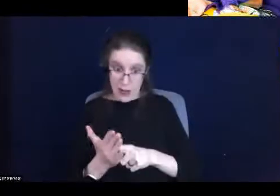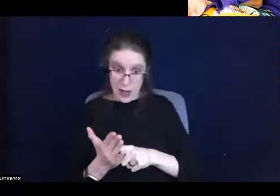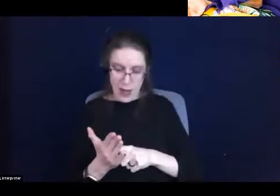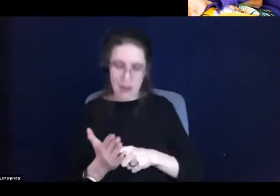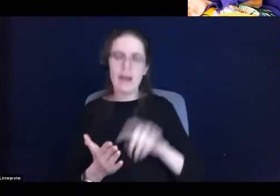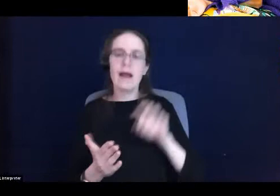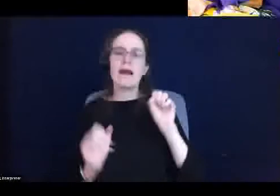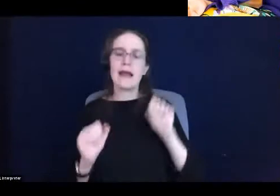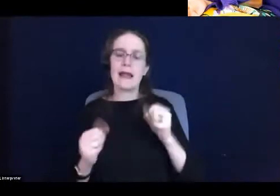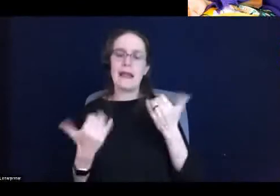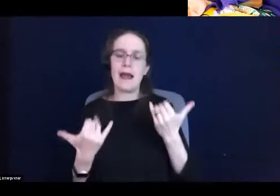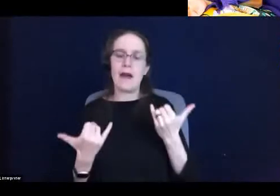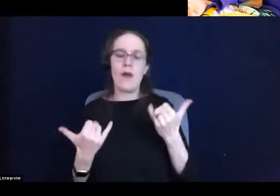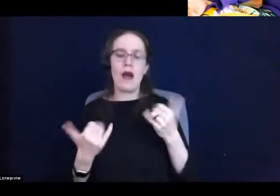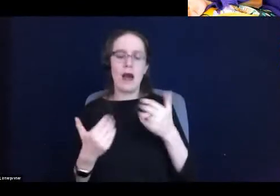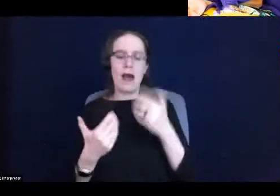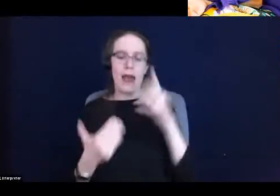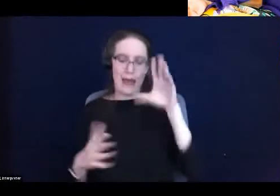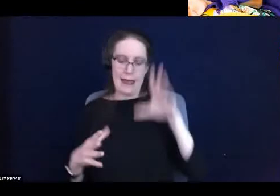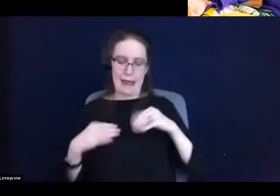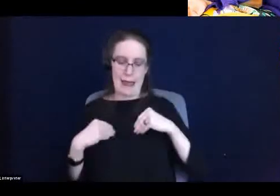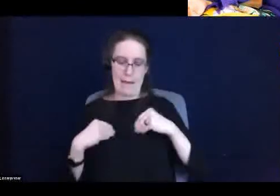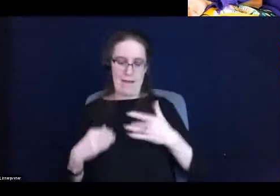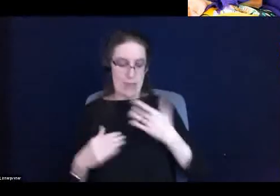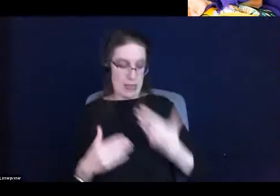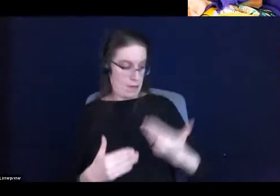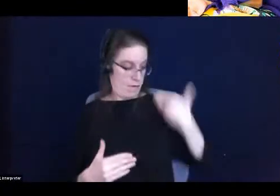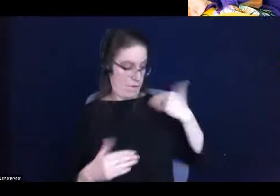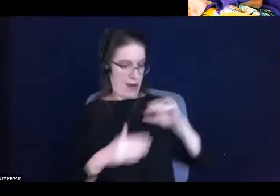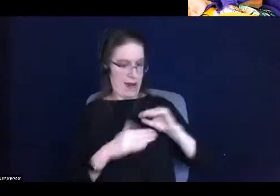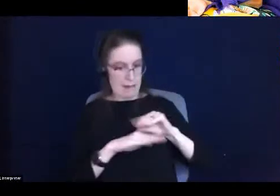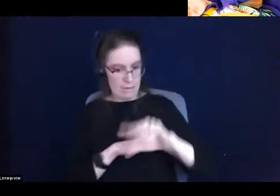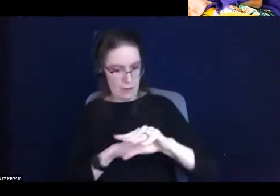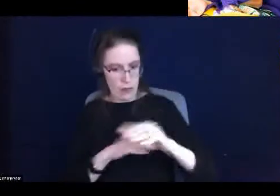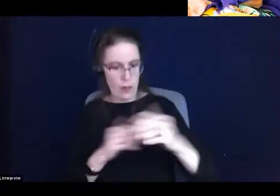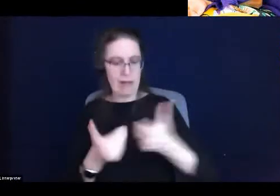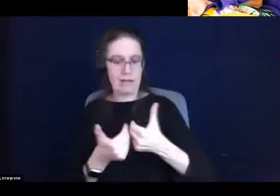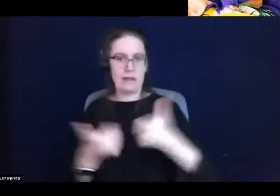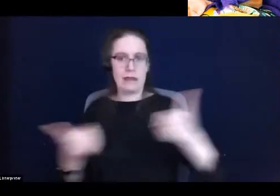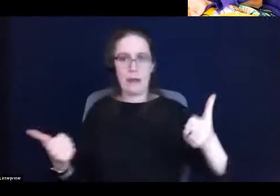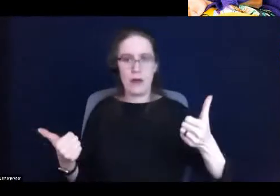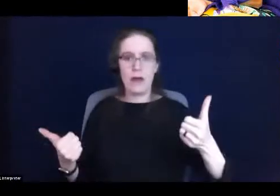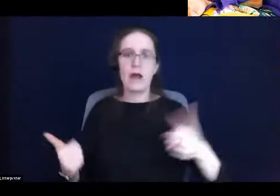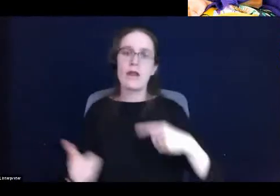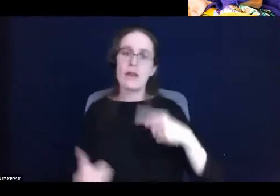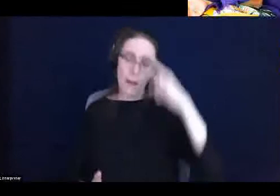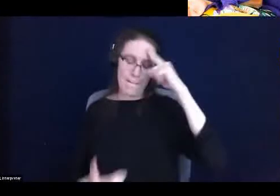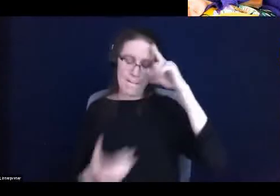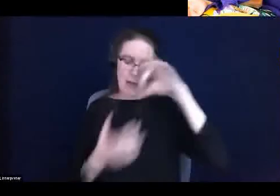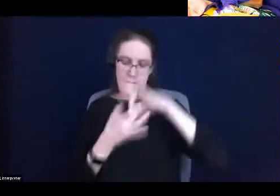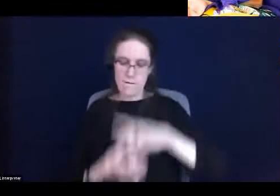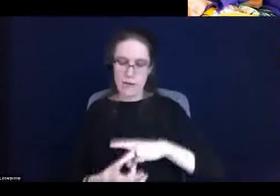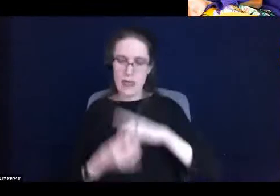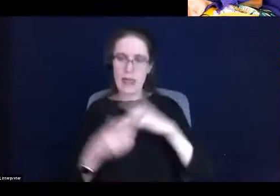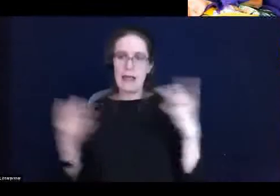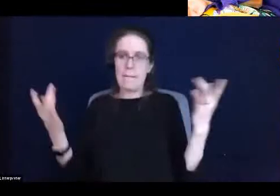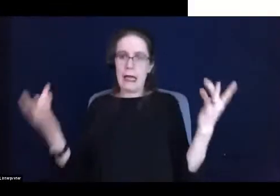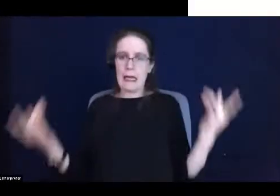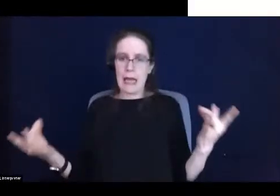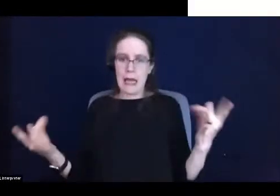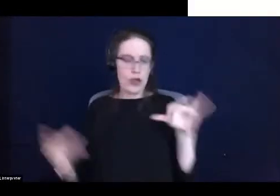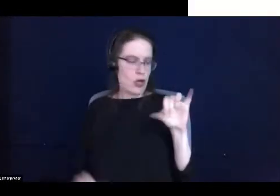from. So some examples of top-down regulation are mindfulness, meditation, and yoga.